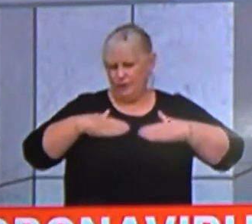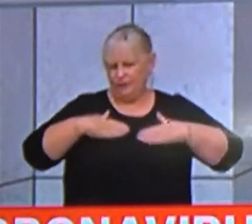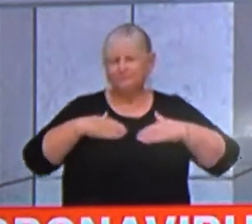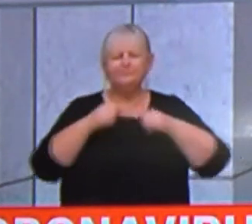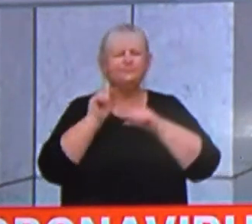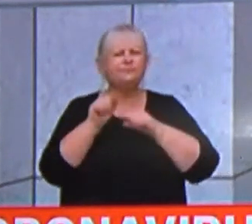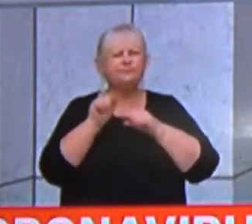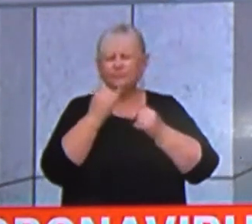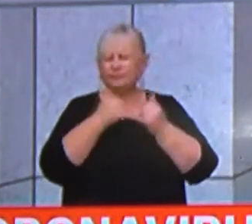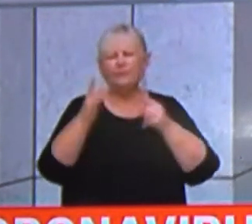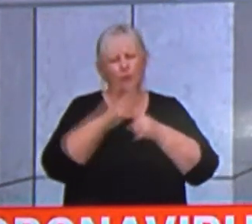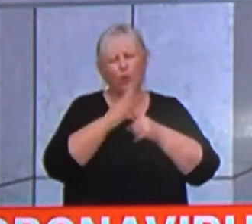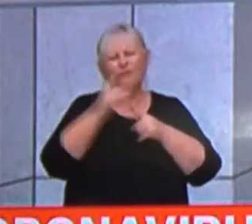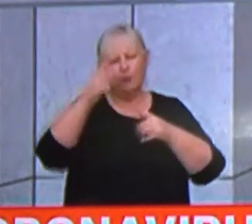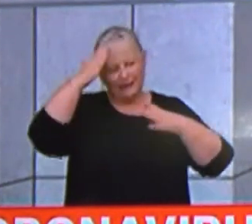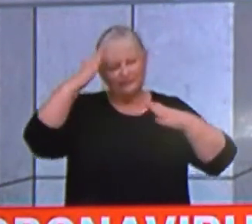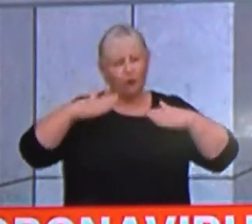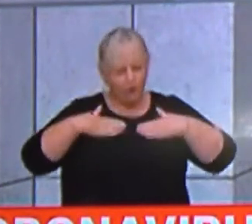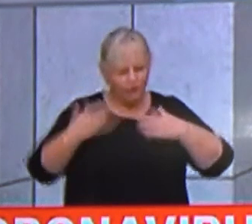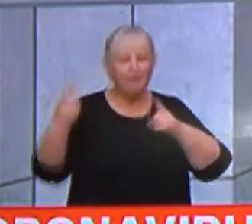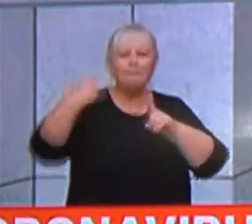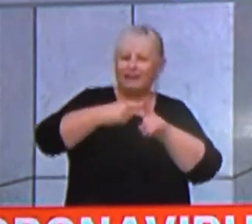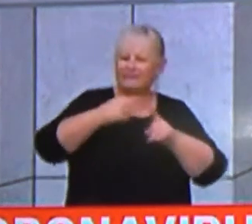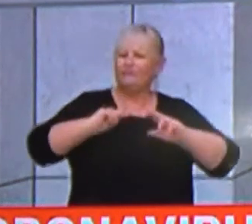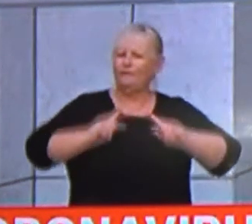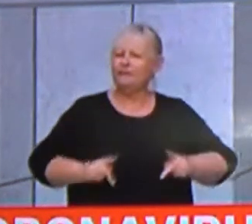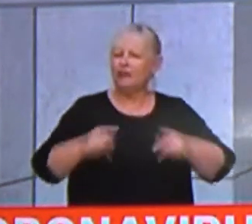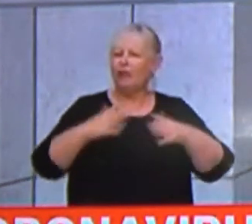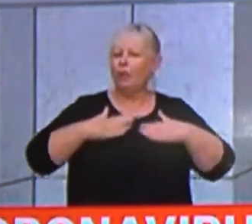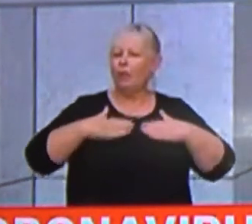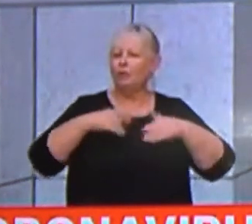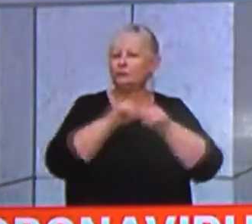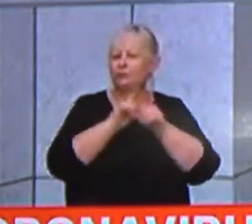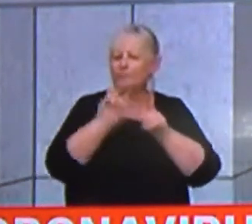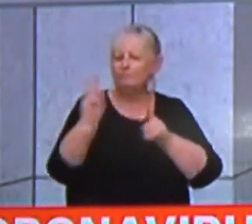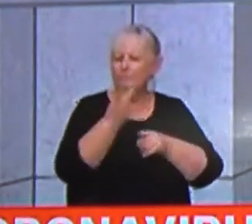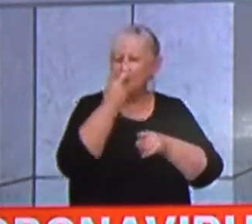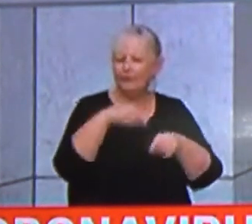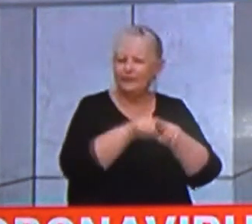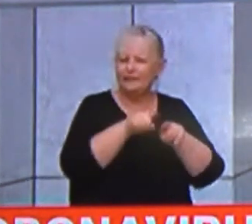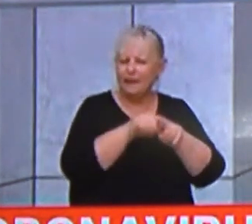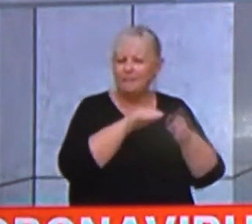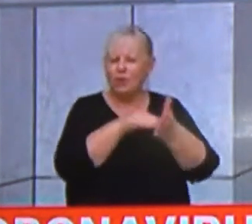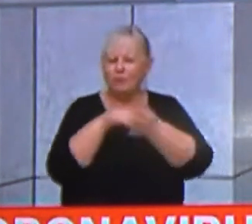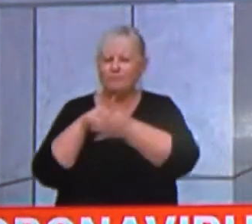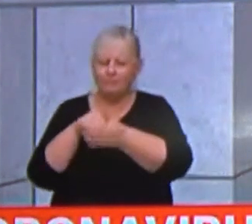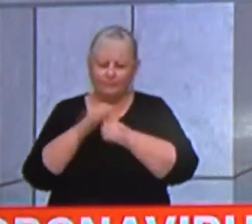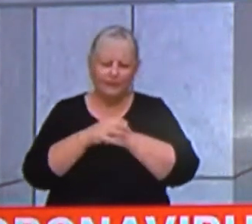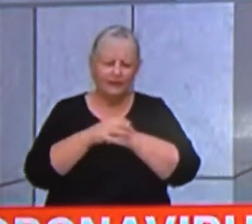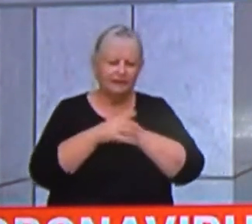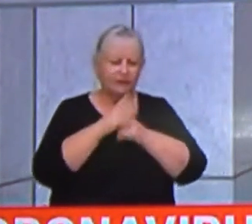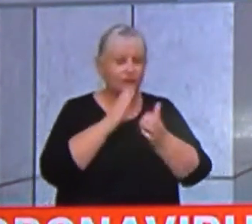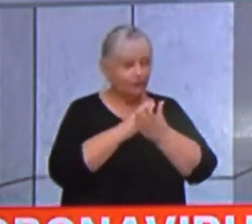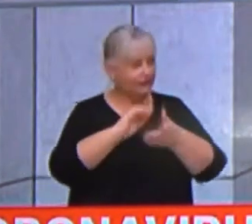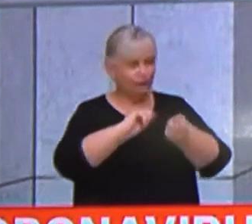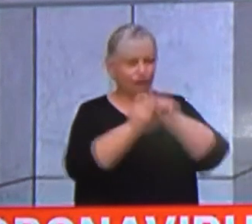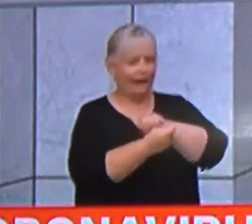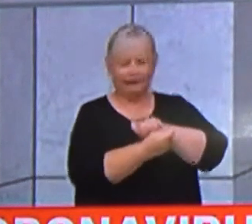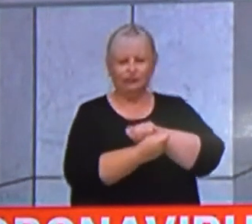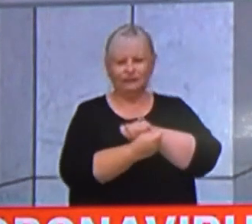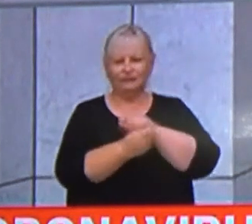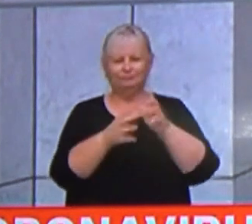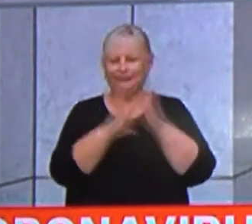this morning to being in the low teens, that is an early positive sign.